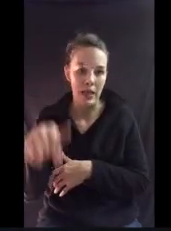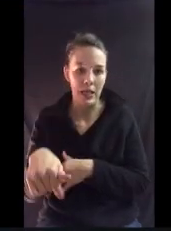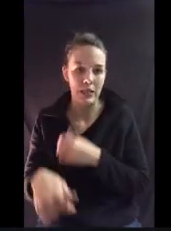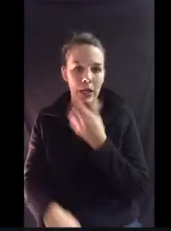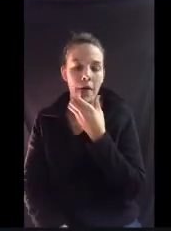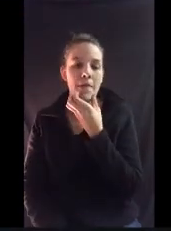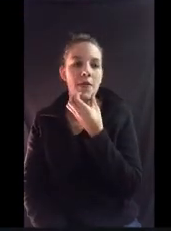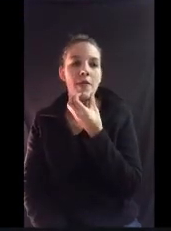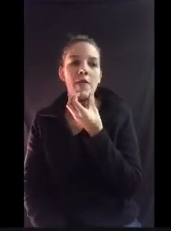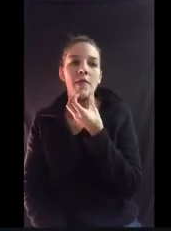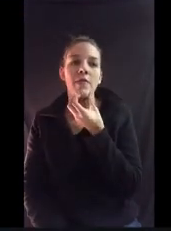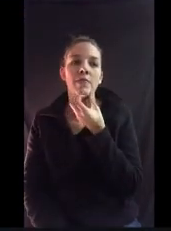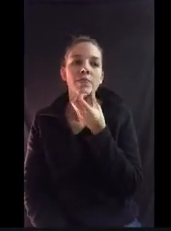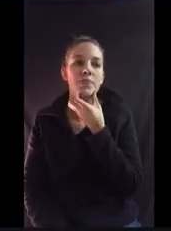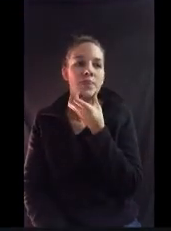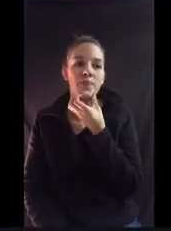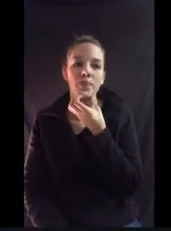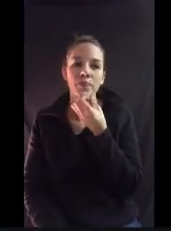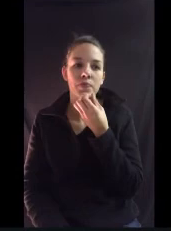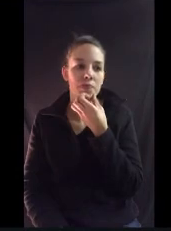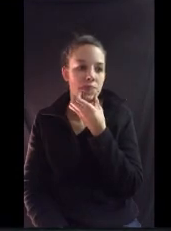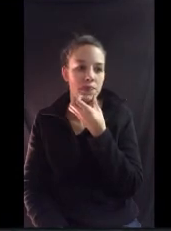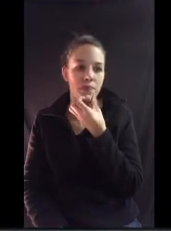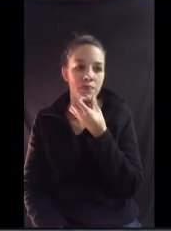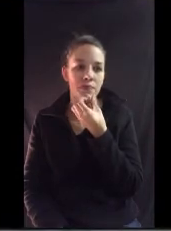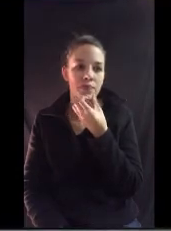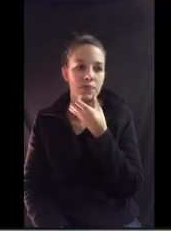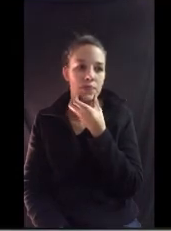to rise up like this.